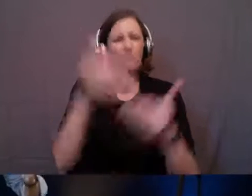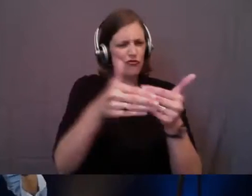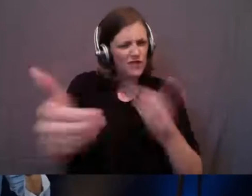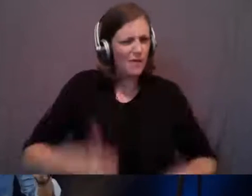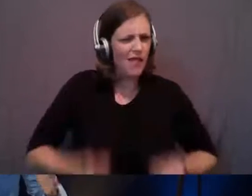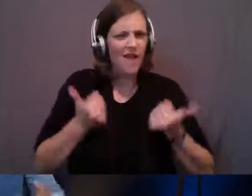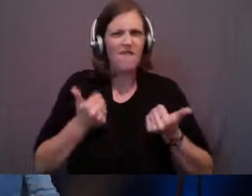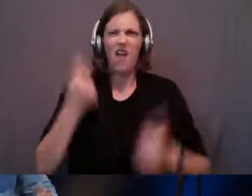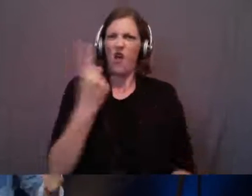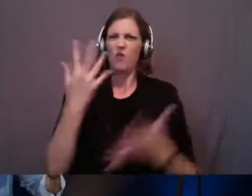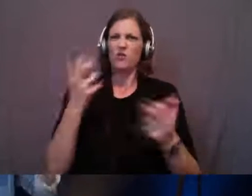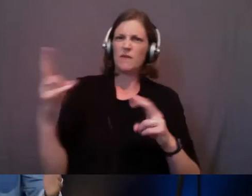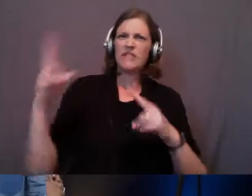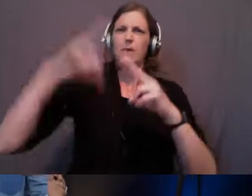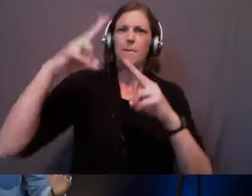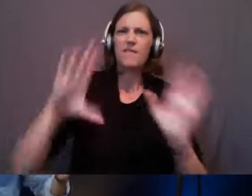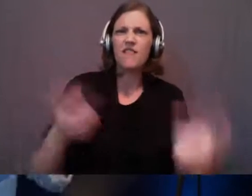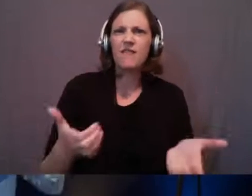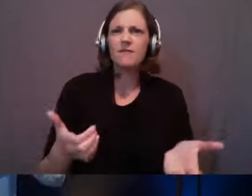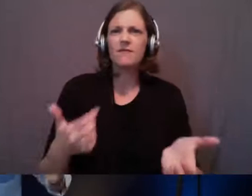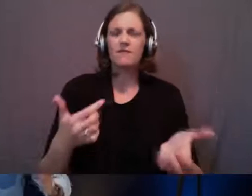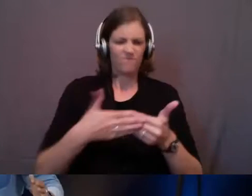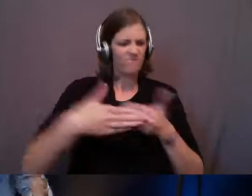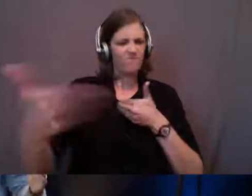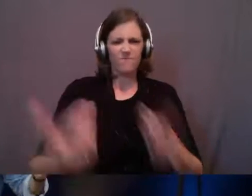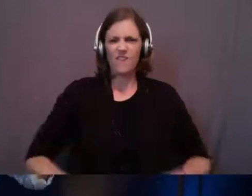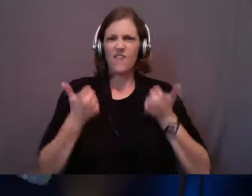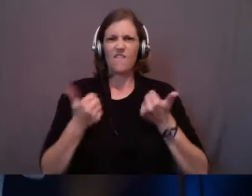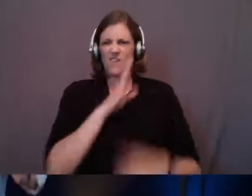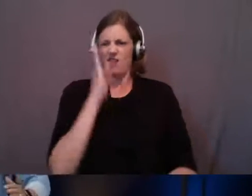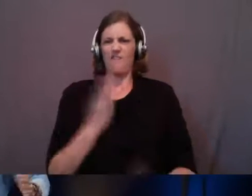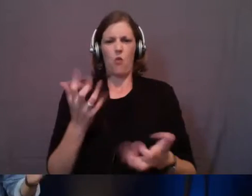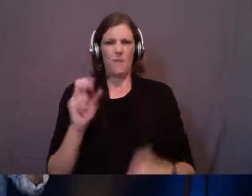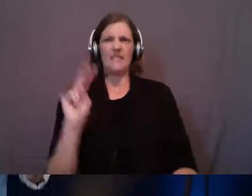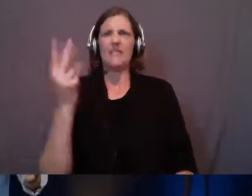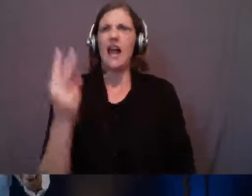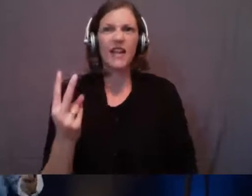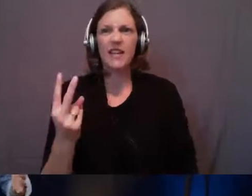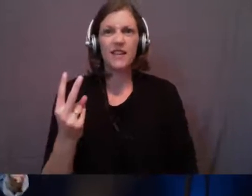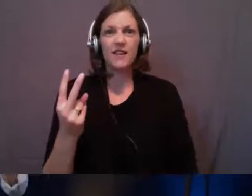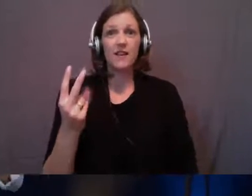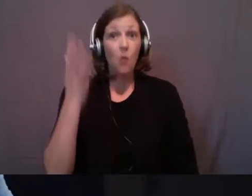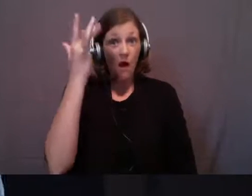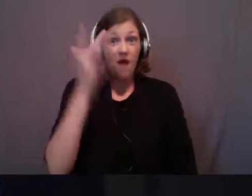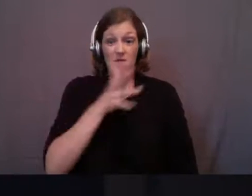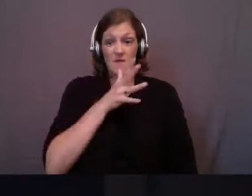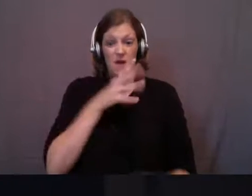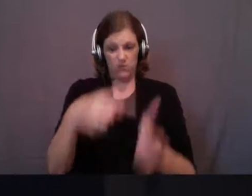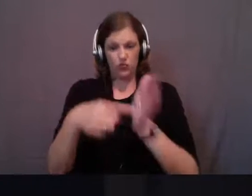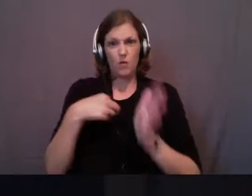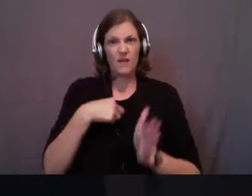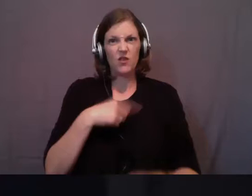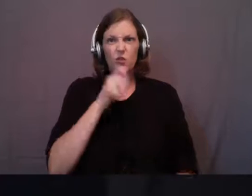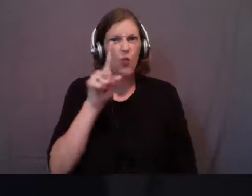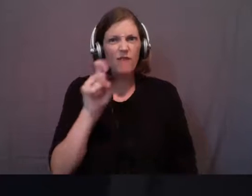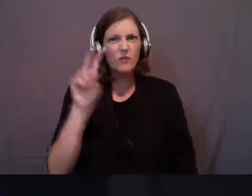I always want to be top of my class. For the rest of my life, I never want to be second class. For the rest of my life, because my mom showed me, you don't have to be second